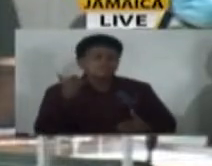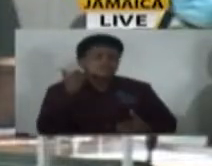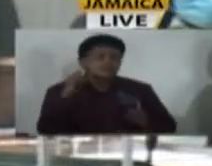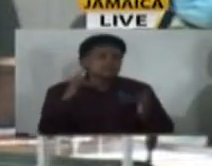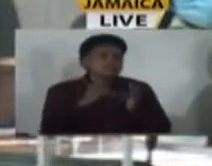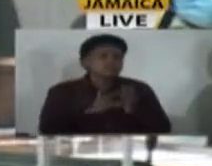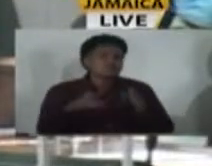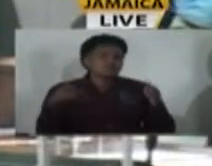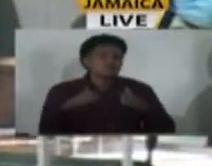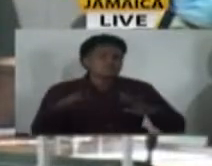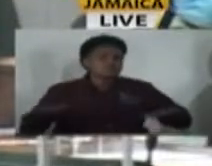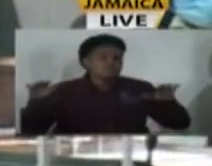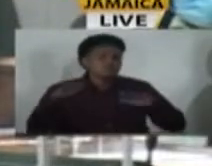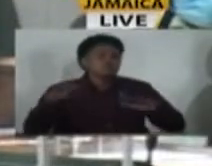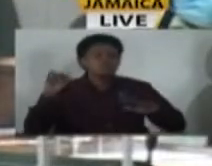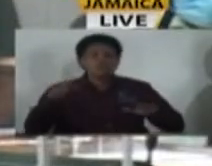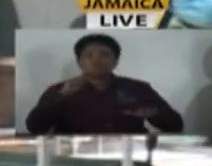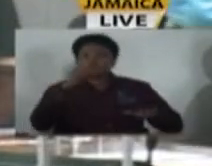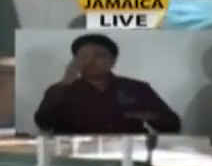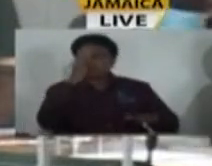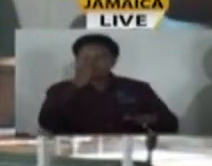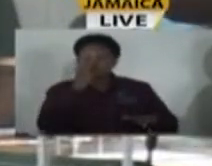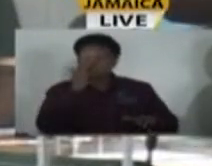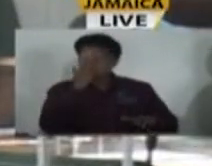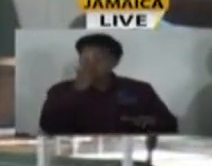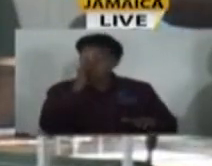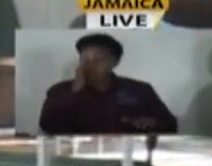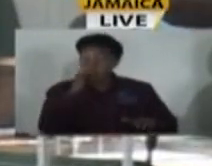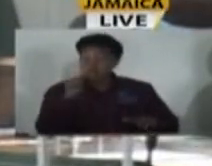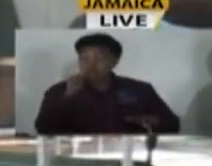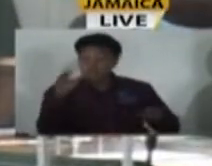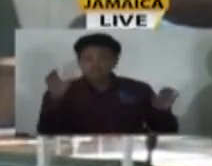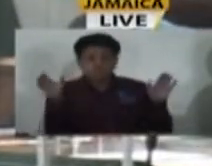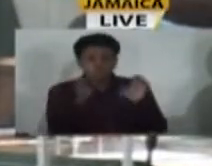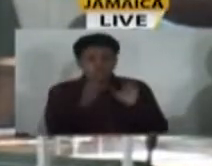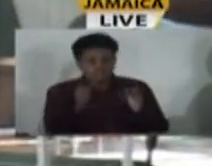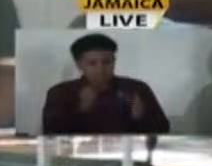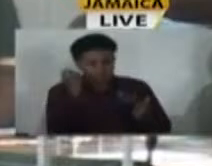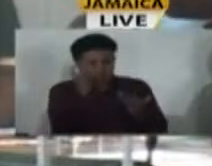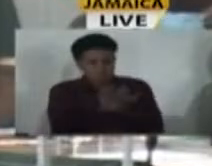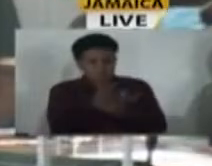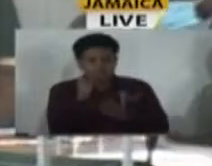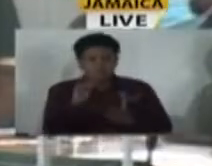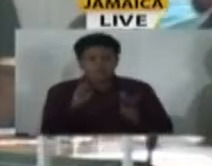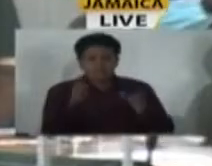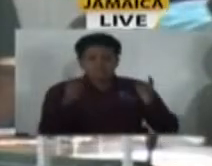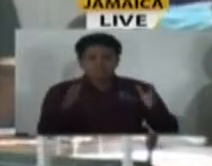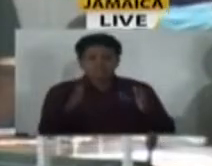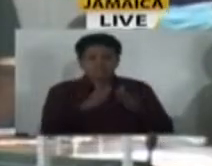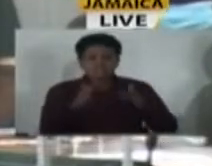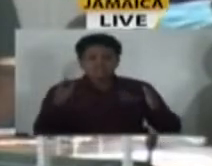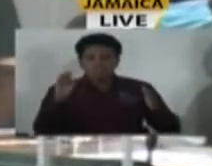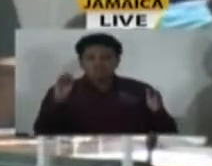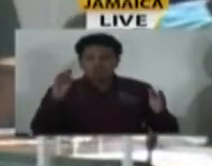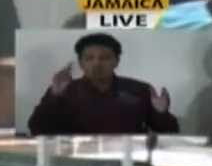outsourcing sector that is not certified by the Director General of